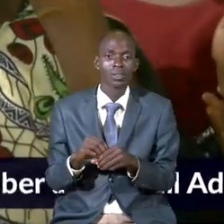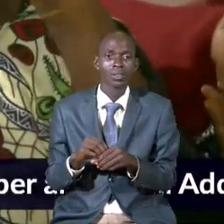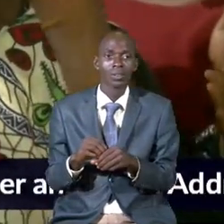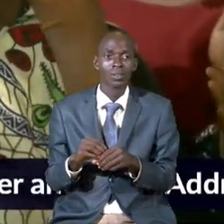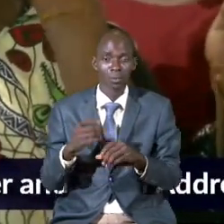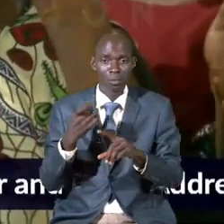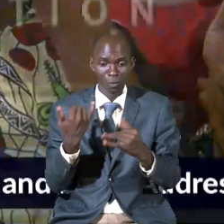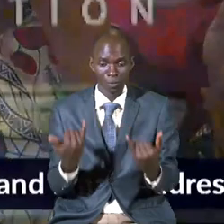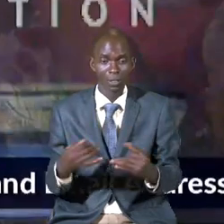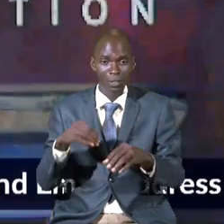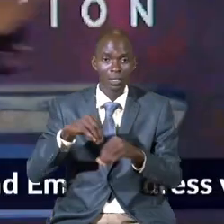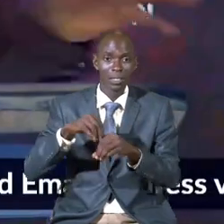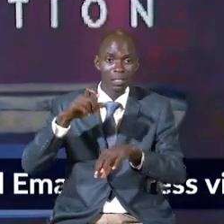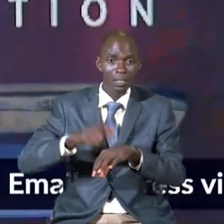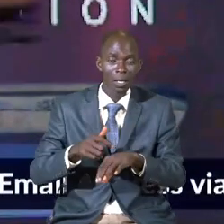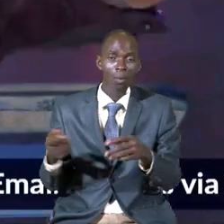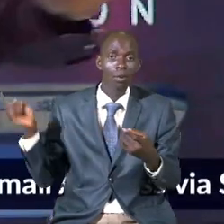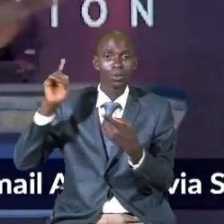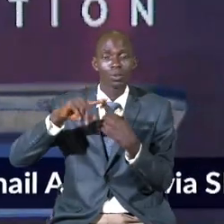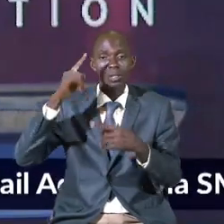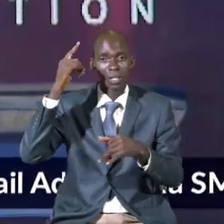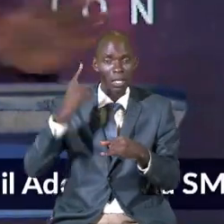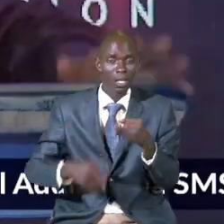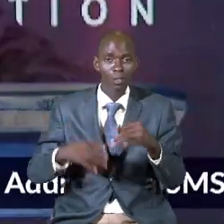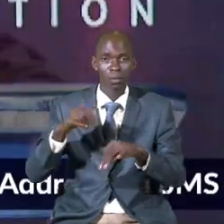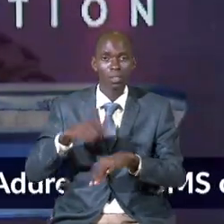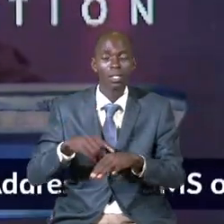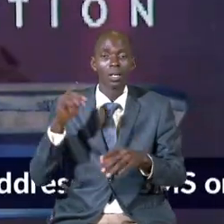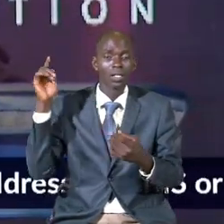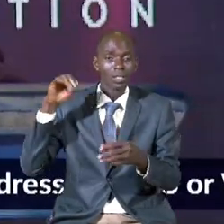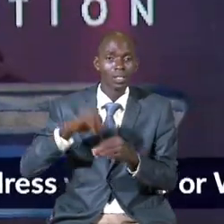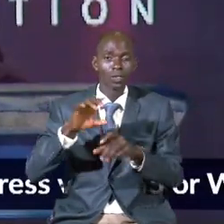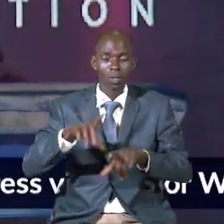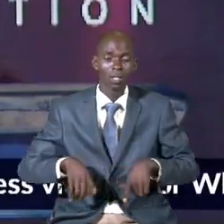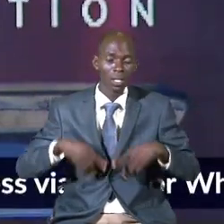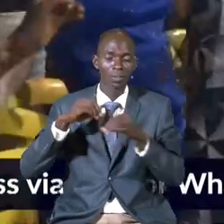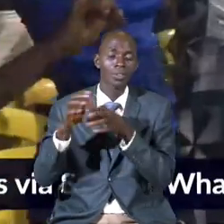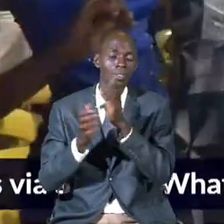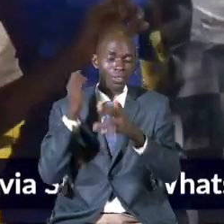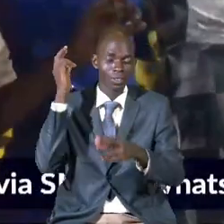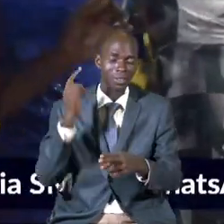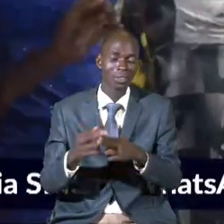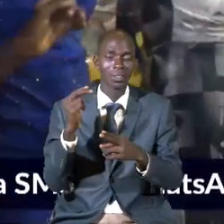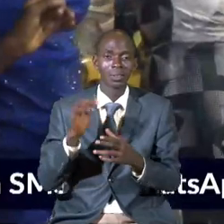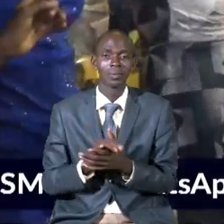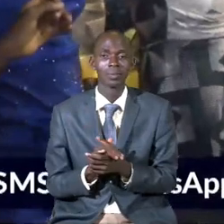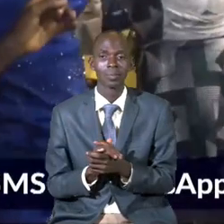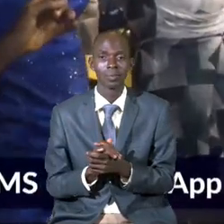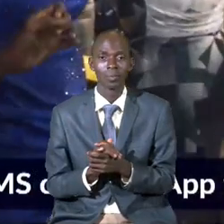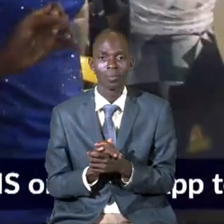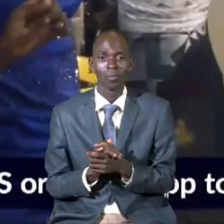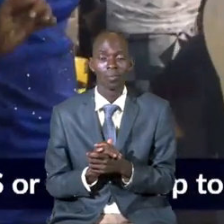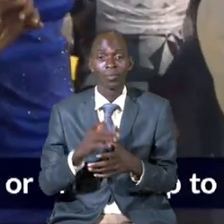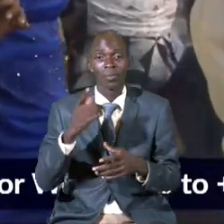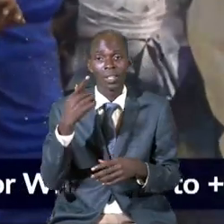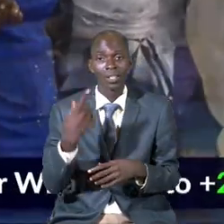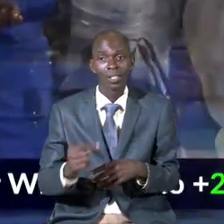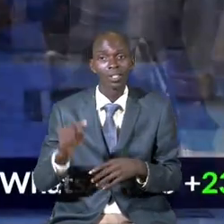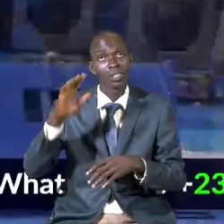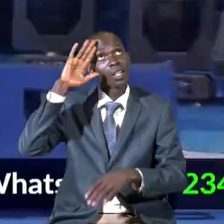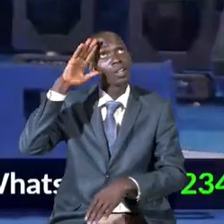time and freedom in your life in jesus name the son that